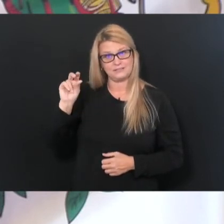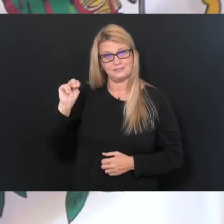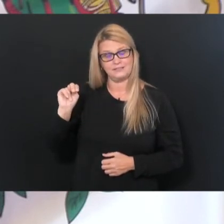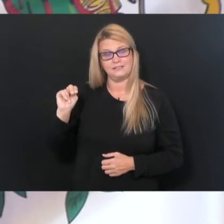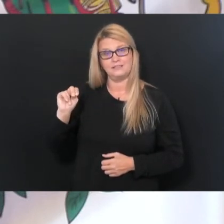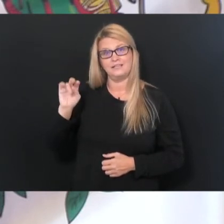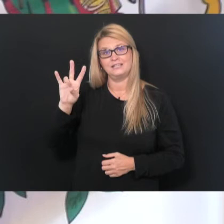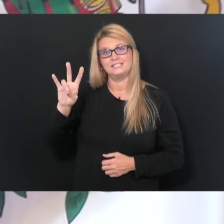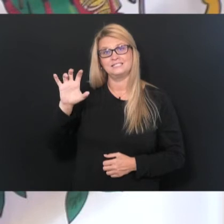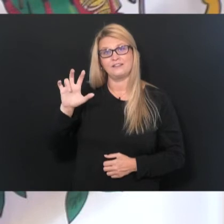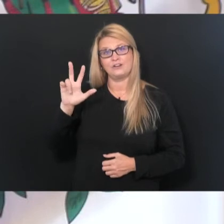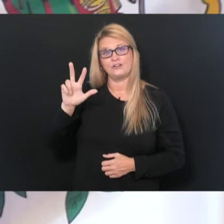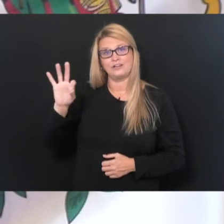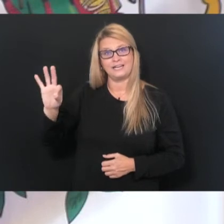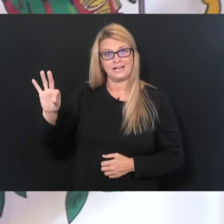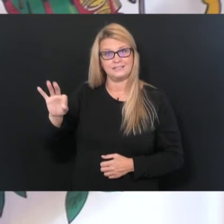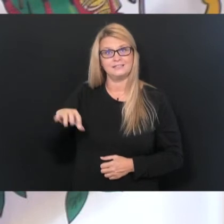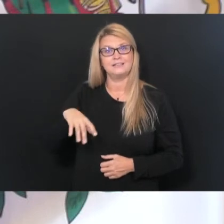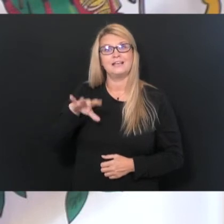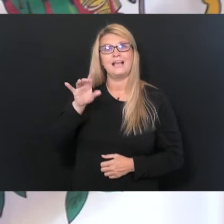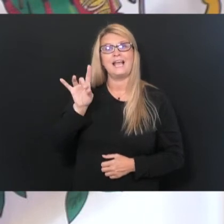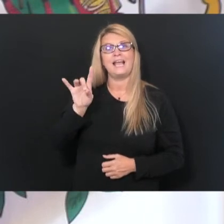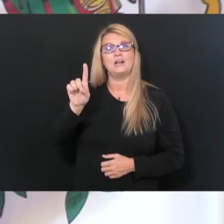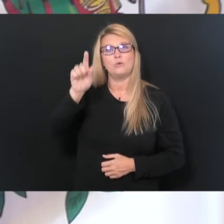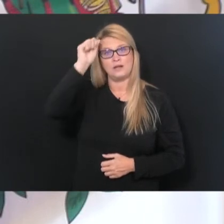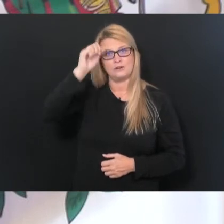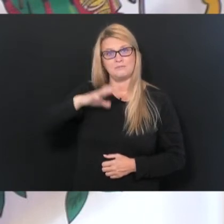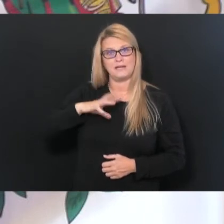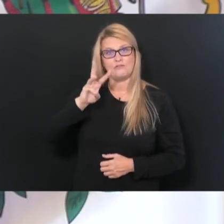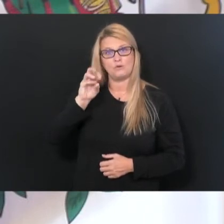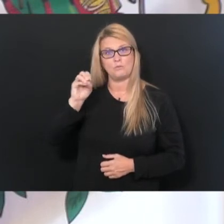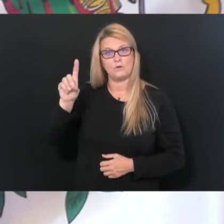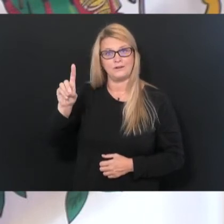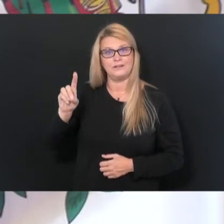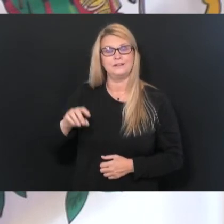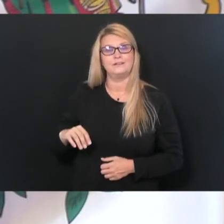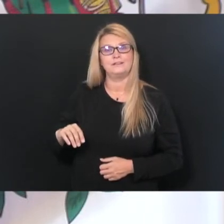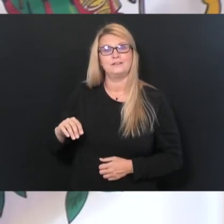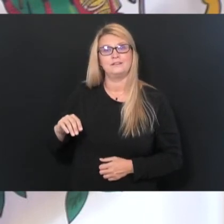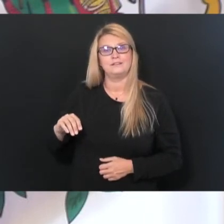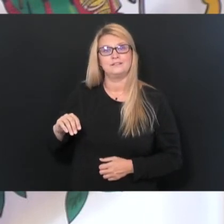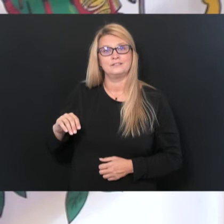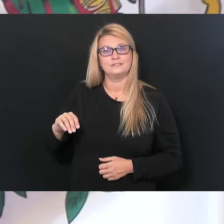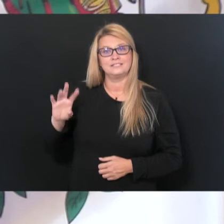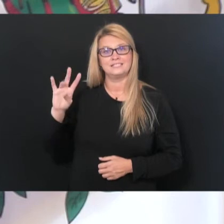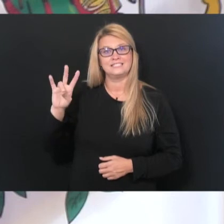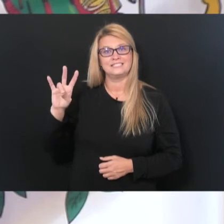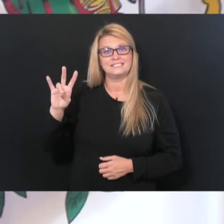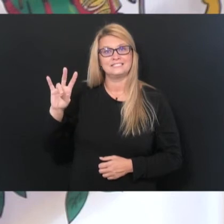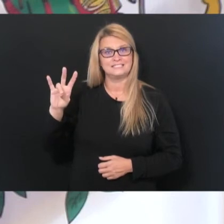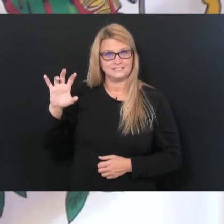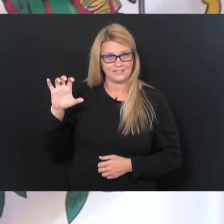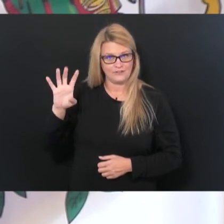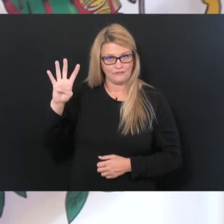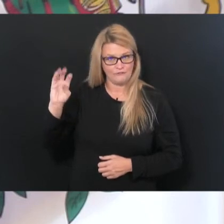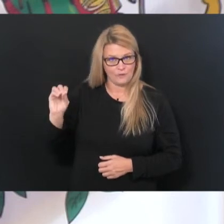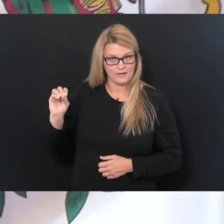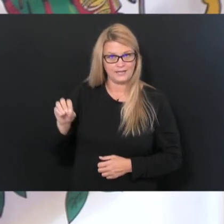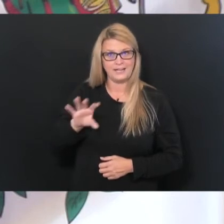Our 739th death, an 81-year-old male from Wood County. Our 740th death,